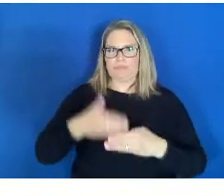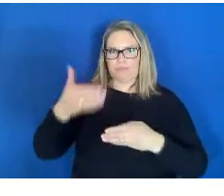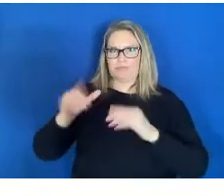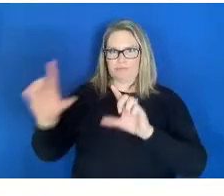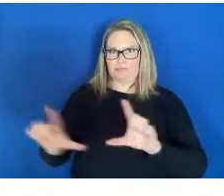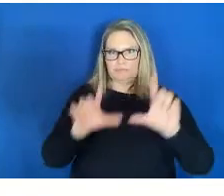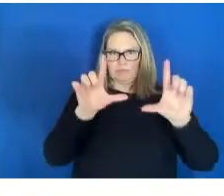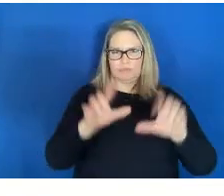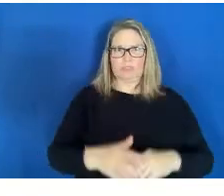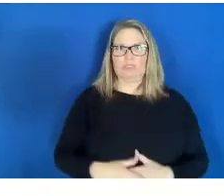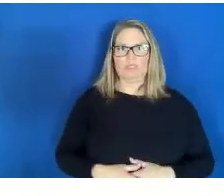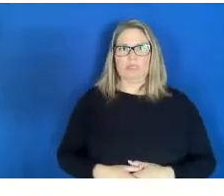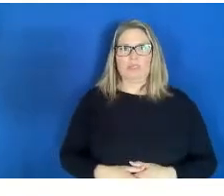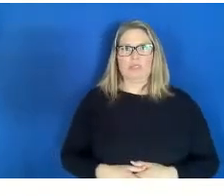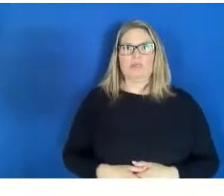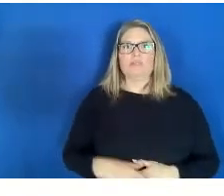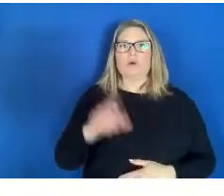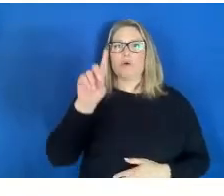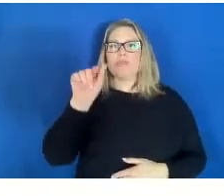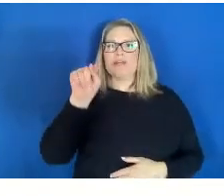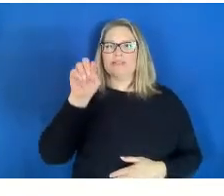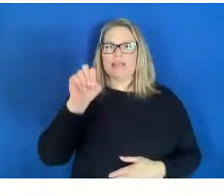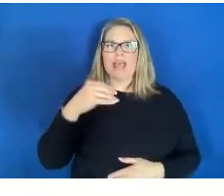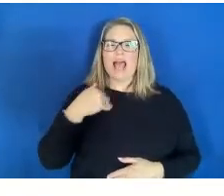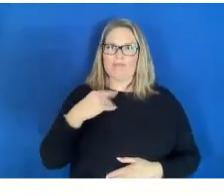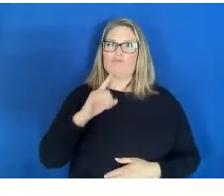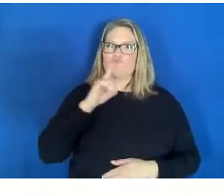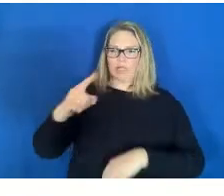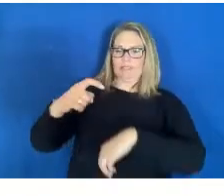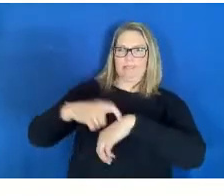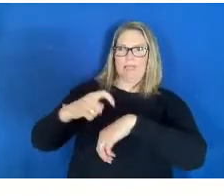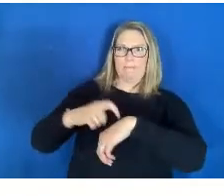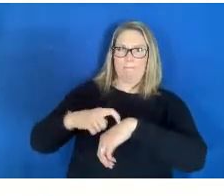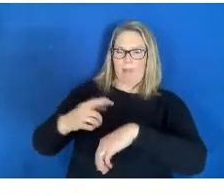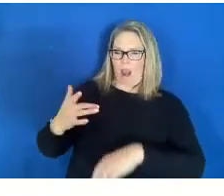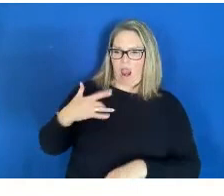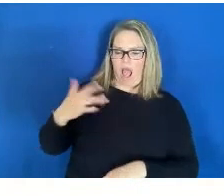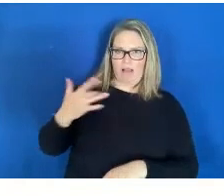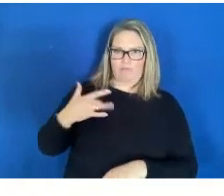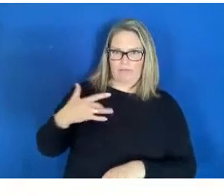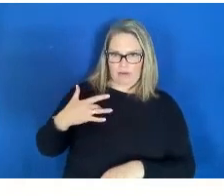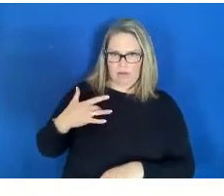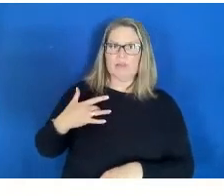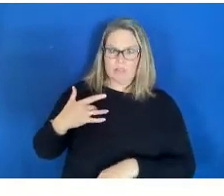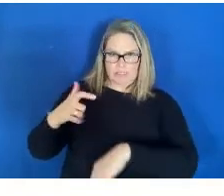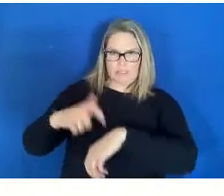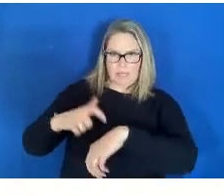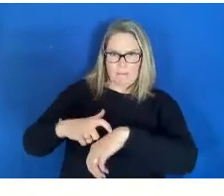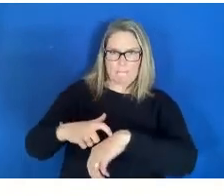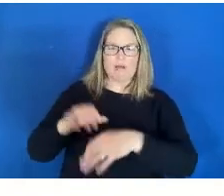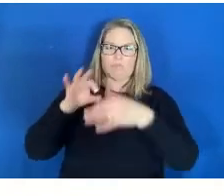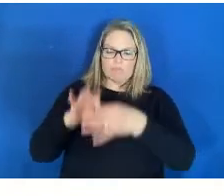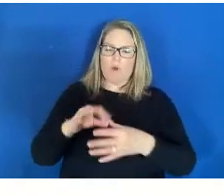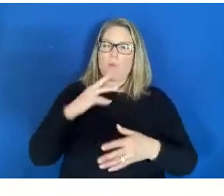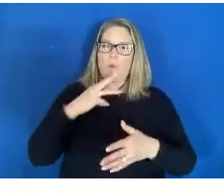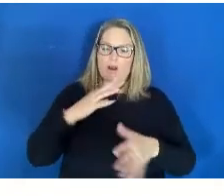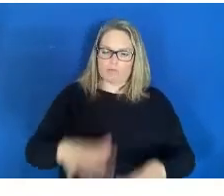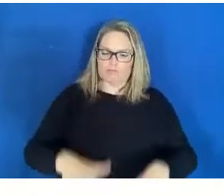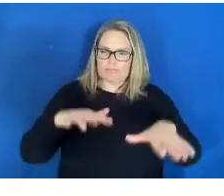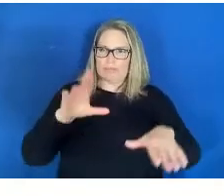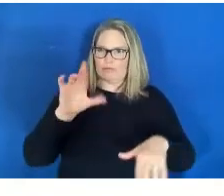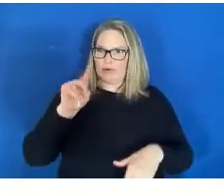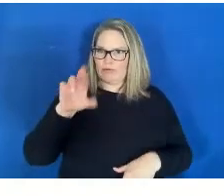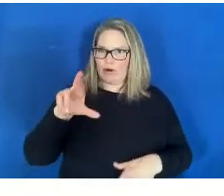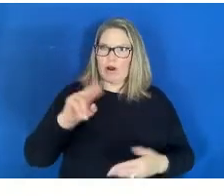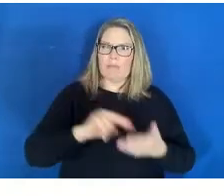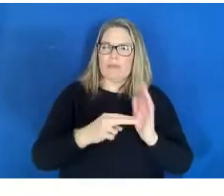Above the date for the forecast is a link to the real-time water levels from Environment Canada from gauges that they have in the rivers. They're available for 11 of the